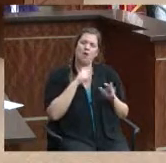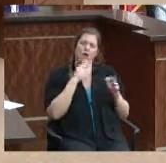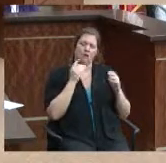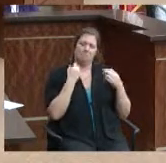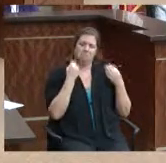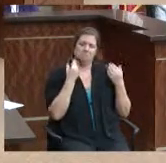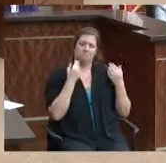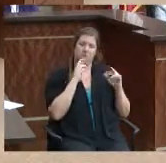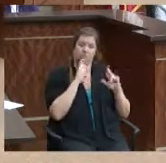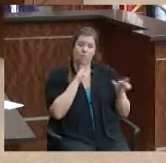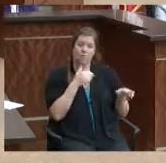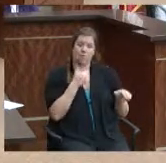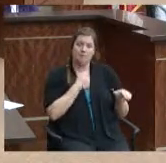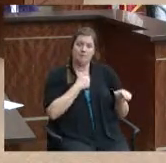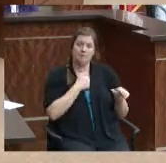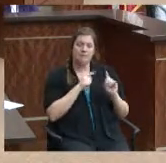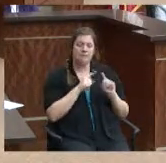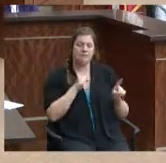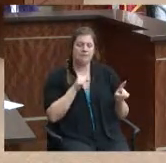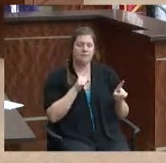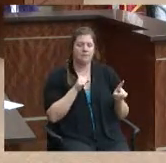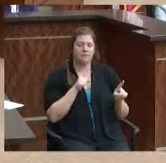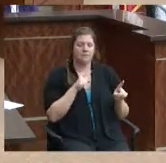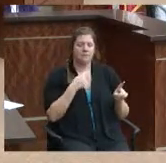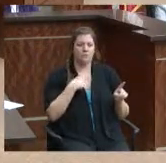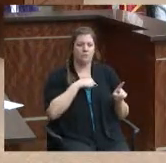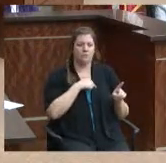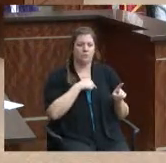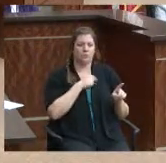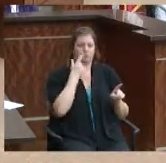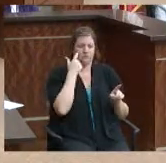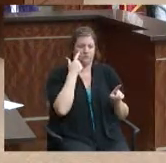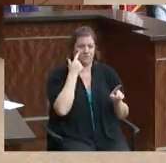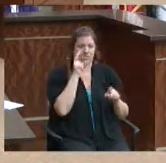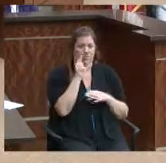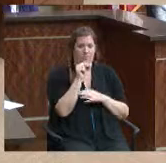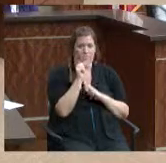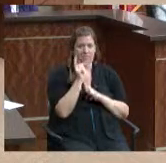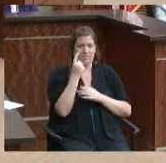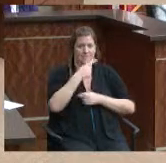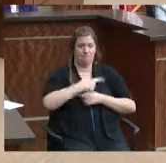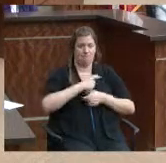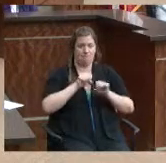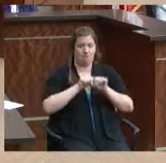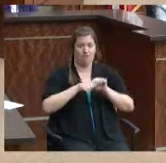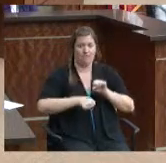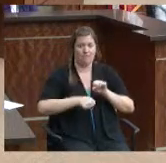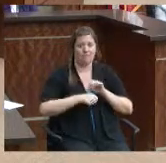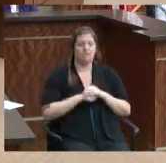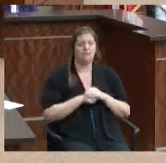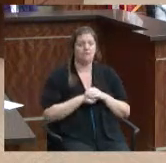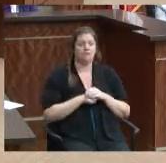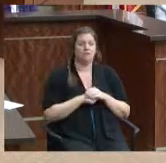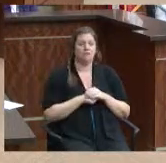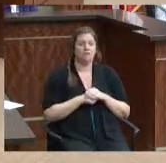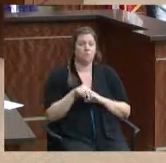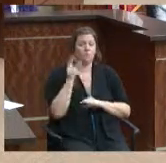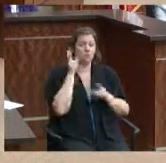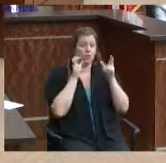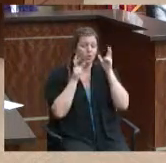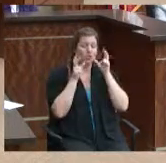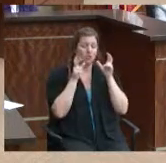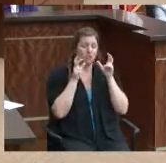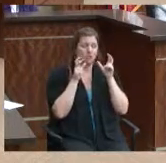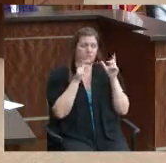report that we're just coming off of a 30-day break, and while you've heard what